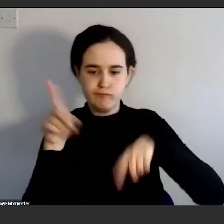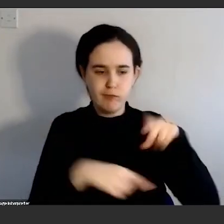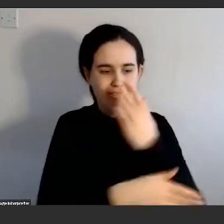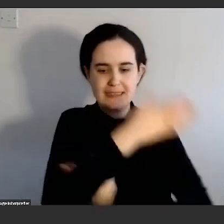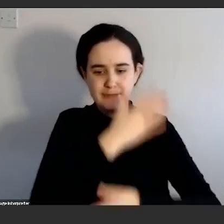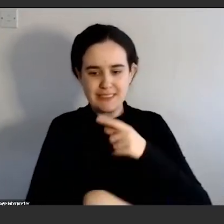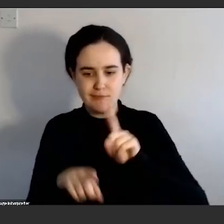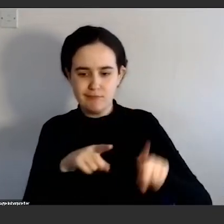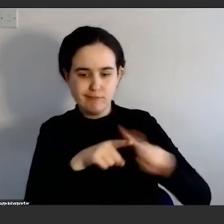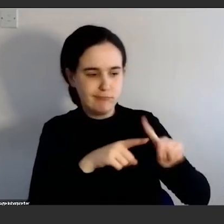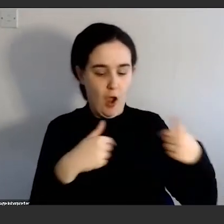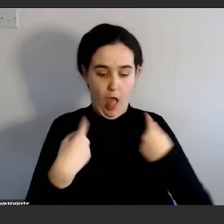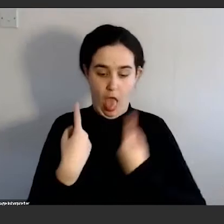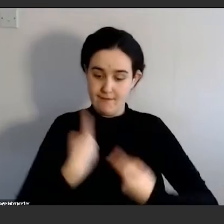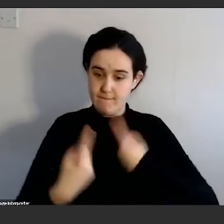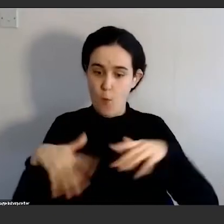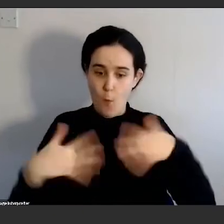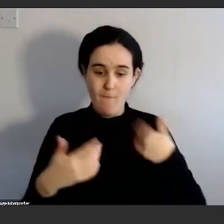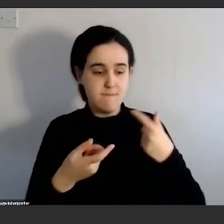who experience disability.